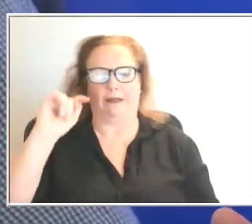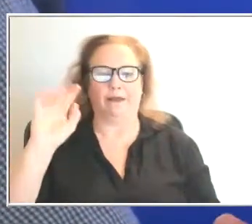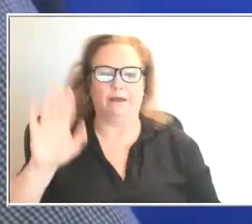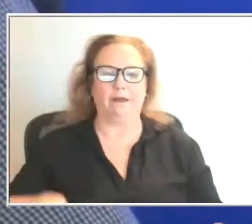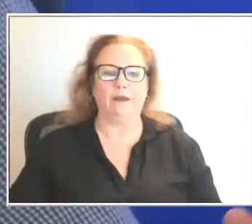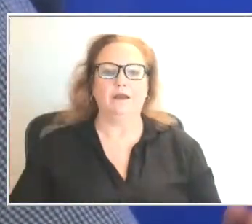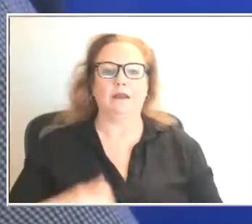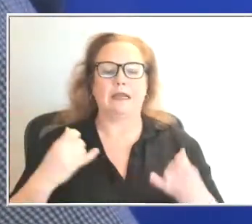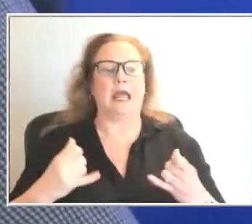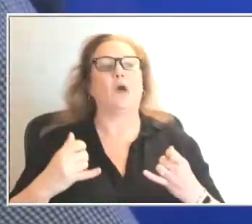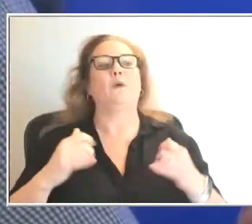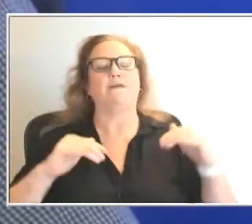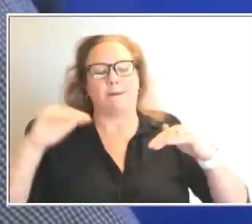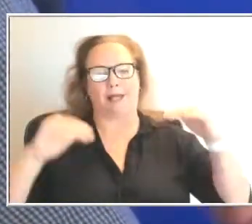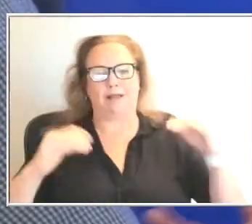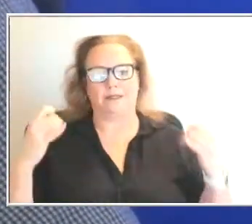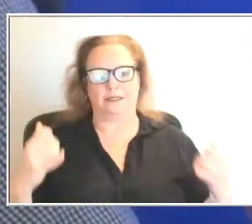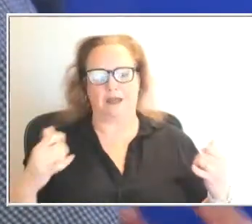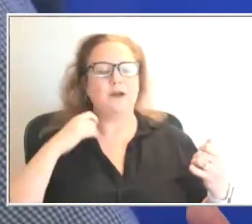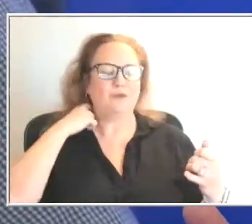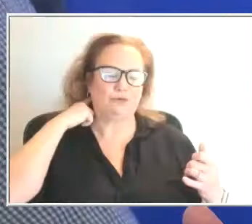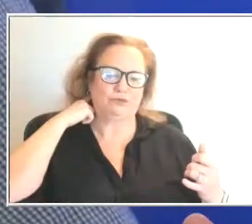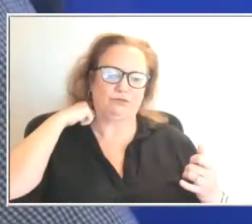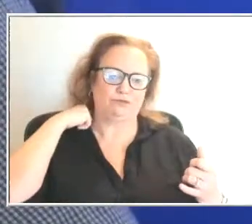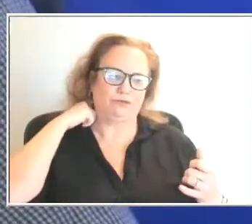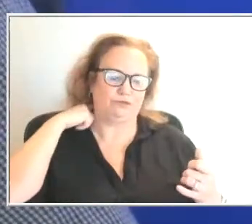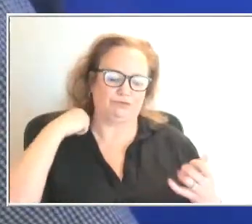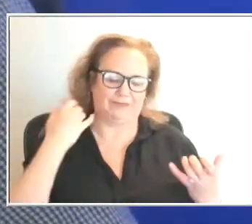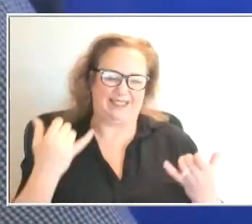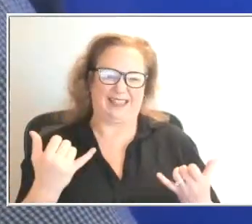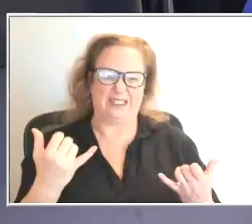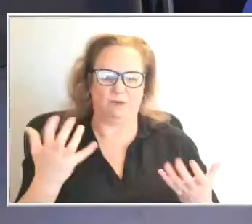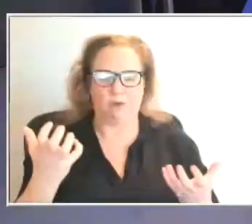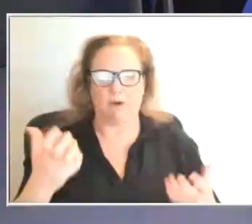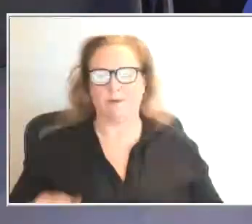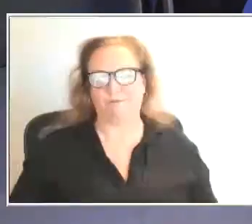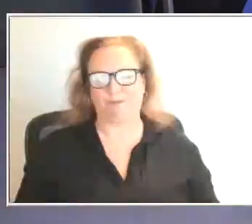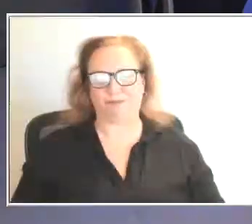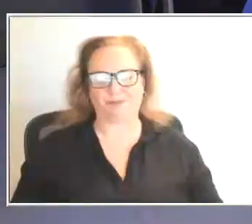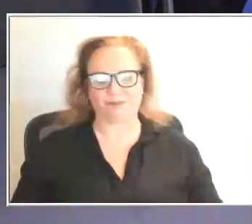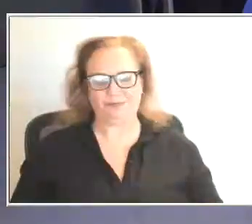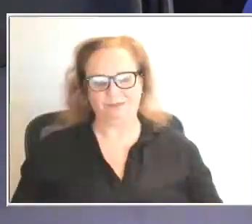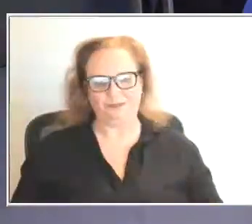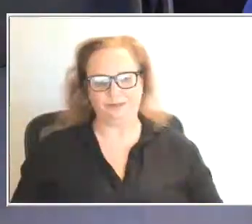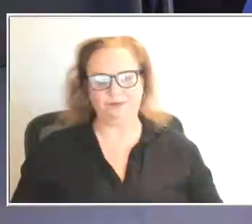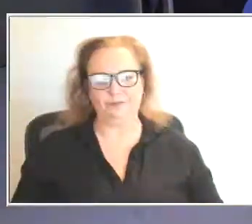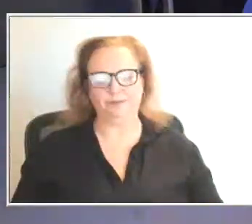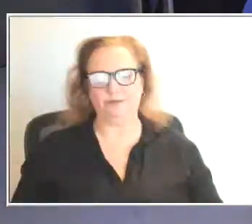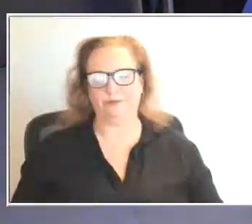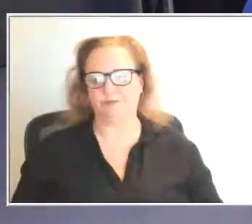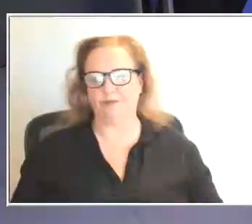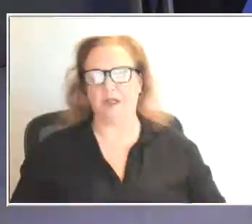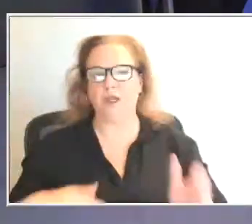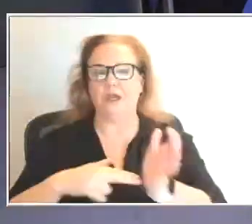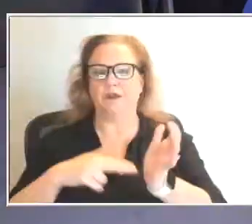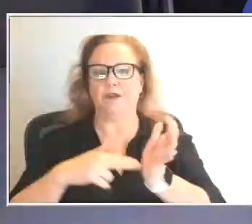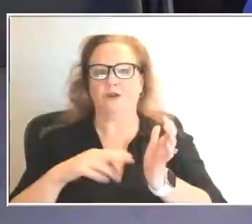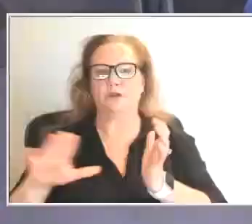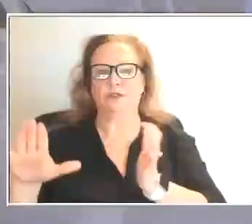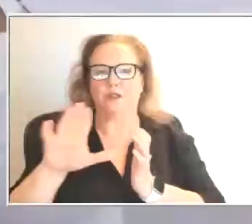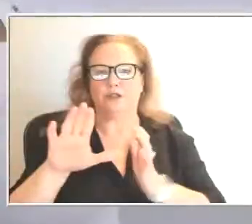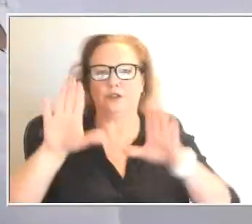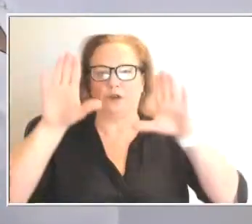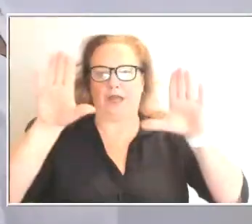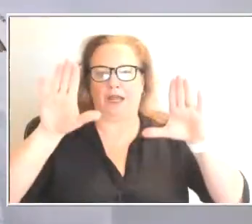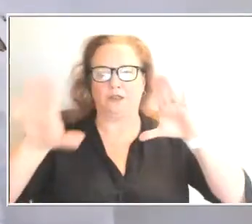have a nice balance, and that is really where we want to be. That's awesome. So the nurses and you guys, you do extra